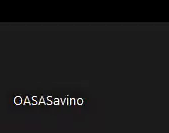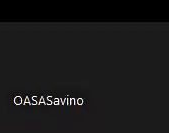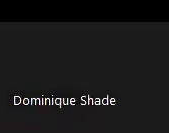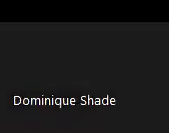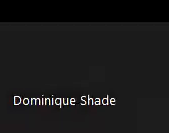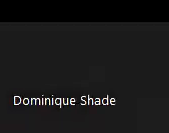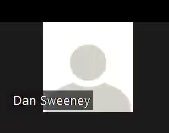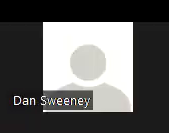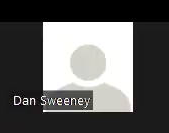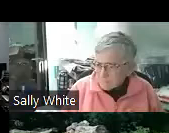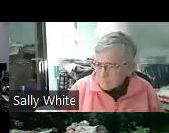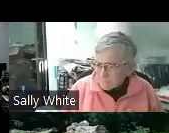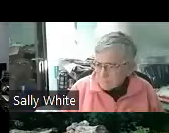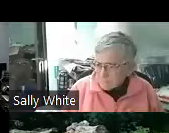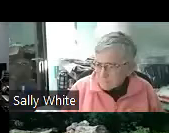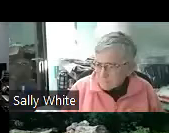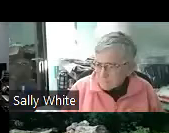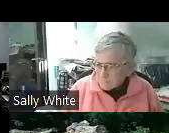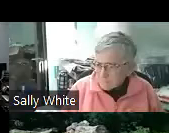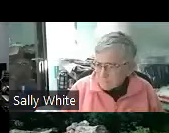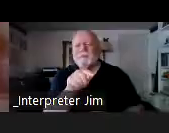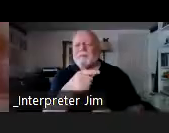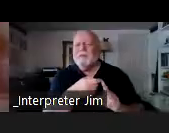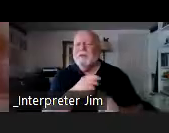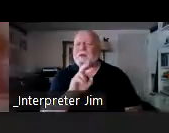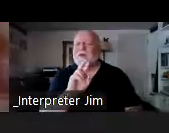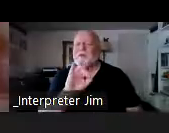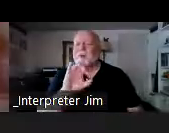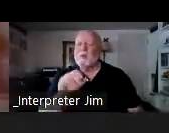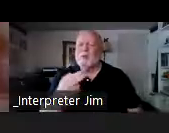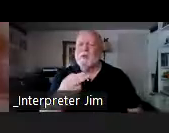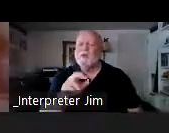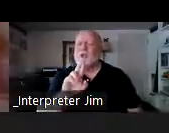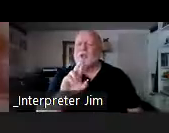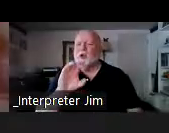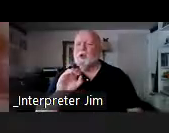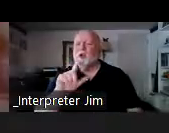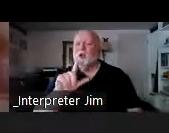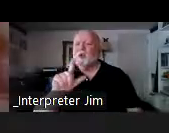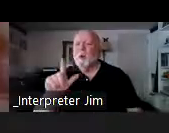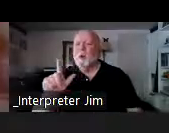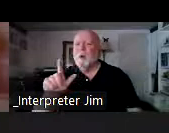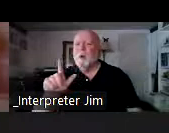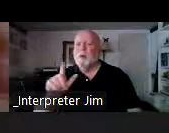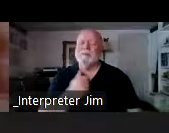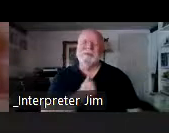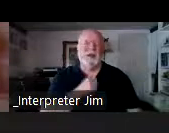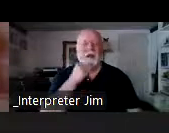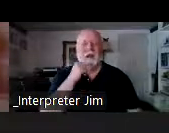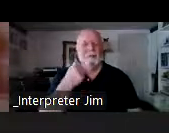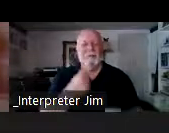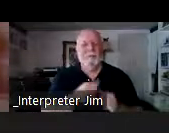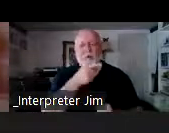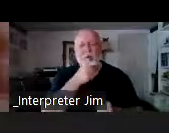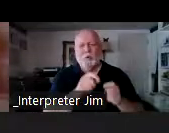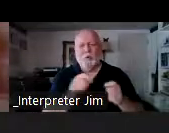I think this is from Rich Roll, but it's from somebody in recovery, and I apologize, I don't have who it was from. I just heard it the other day. No matter how far